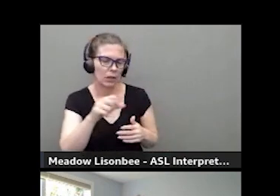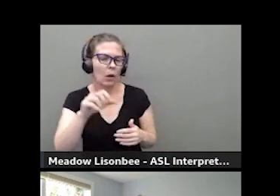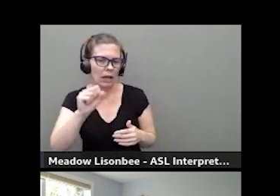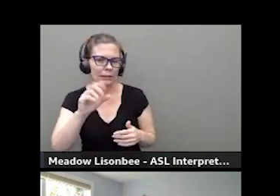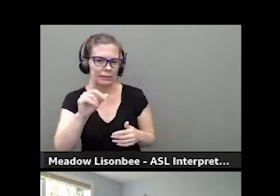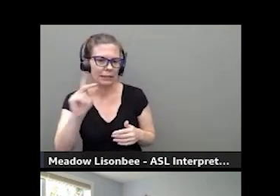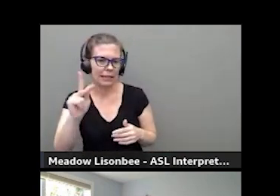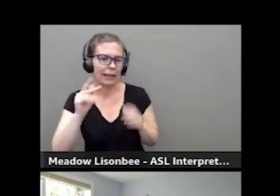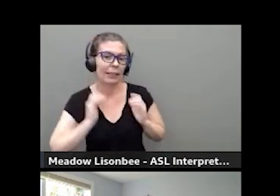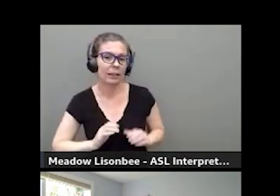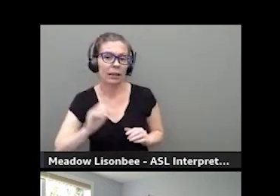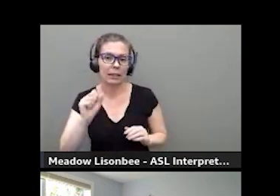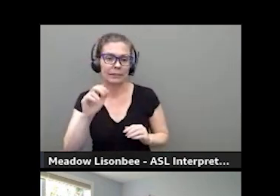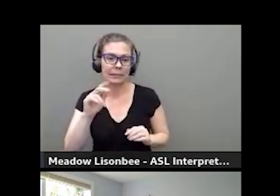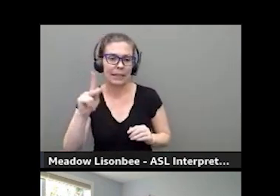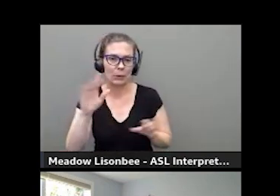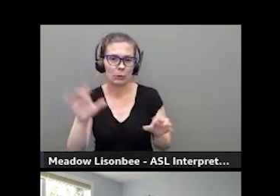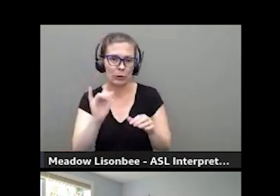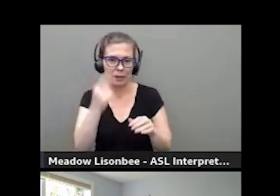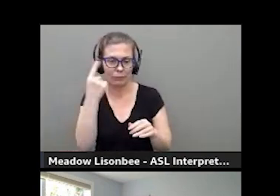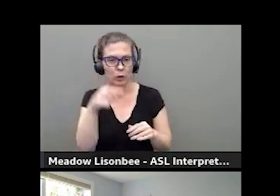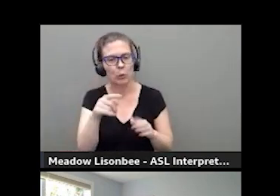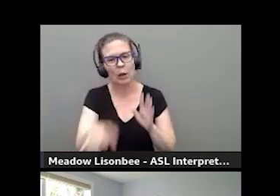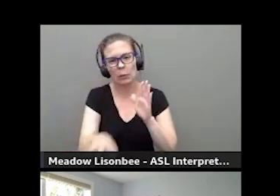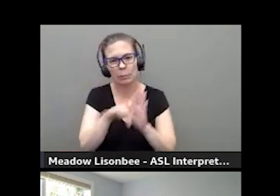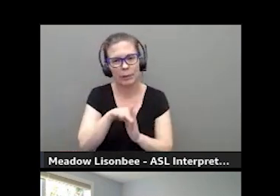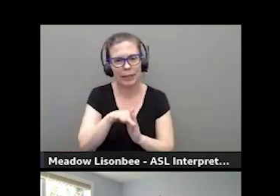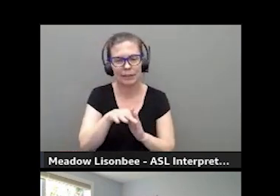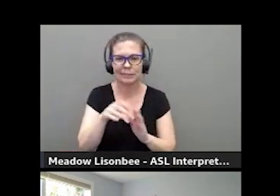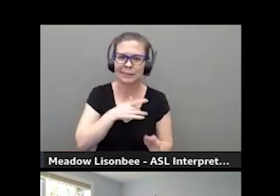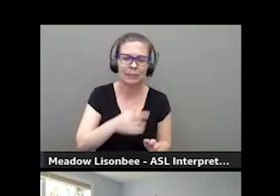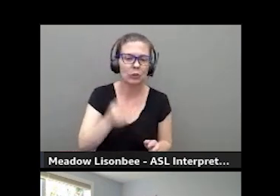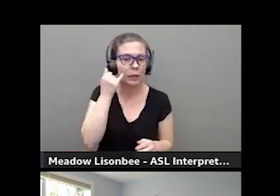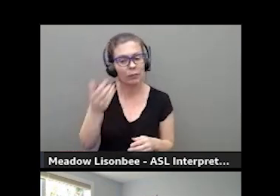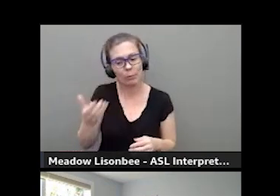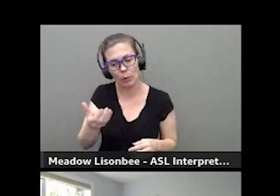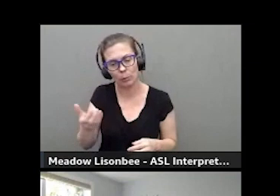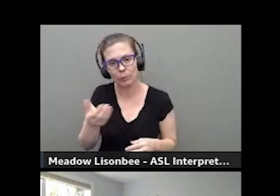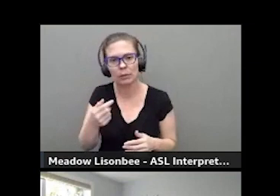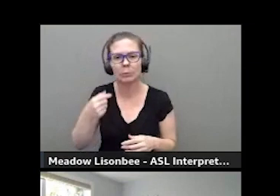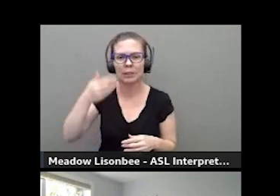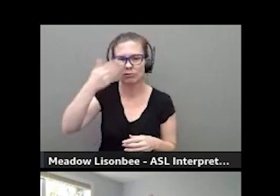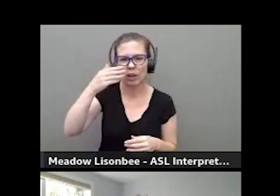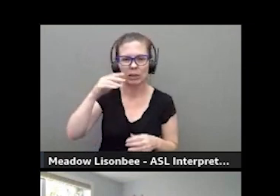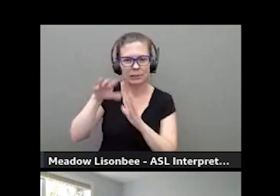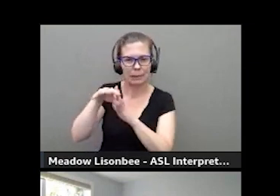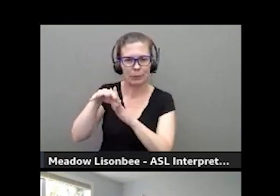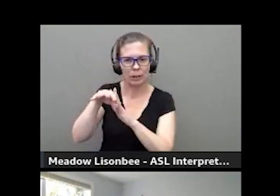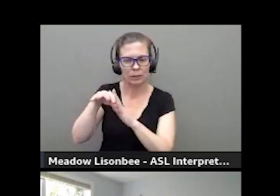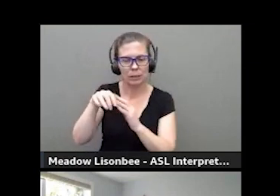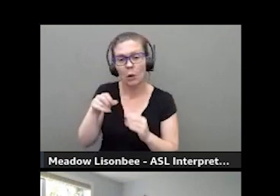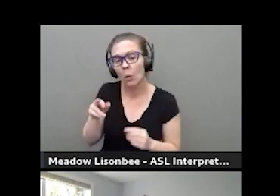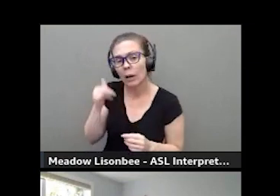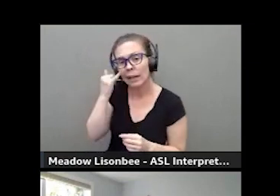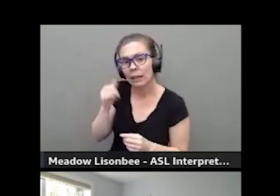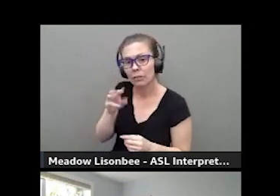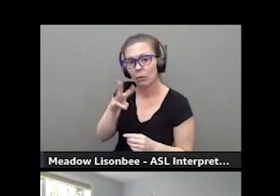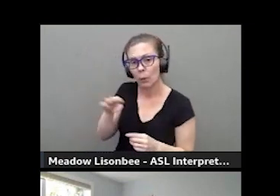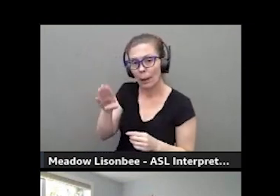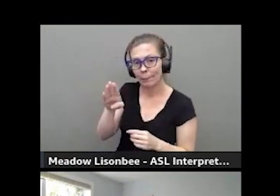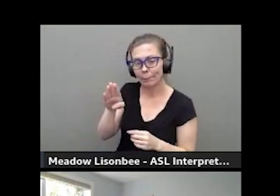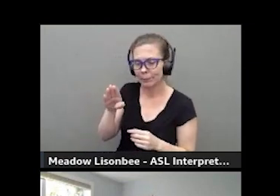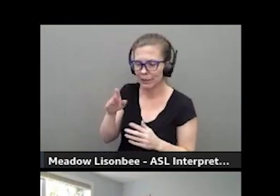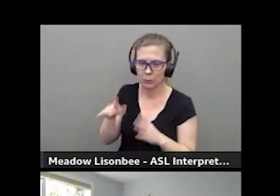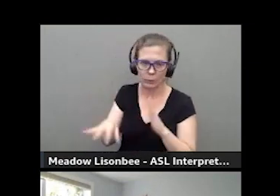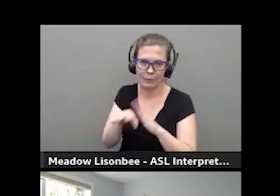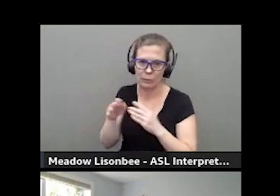The client SDKs will do this for you. They'll pick, you know, your, usually if it's a mobile device, your front-facing camera, or if it's the web, it'll pick, you know,